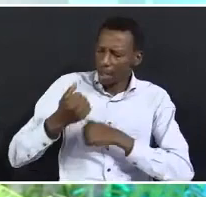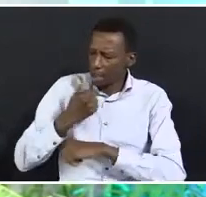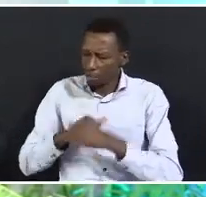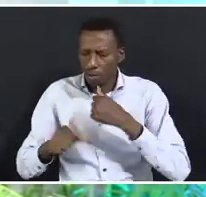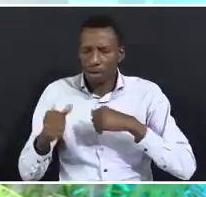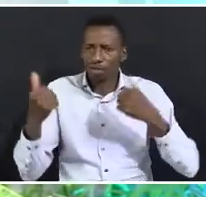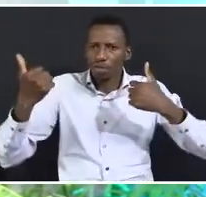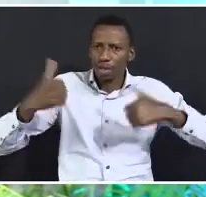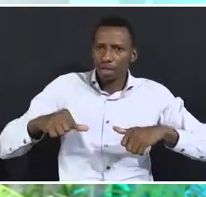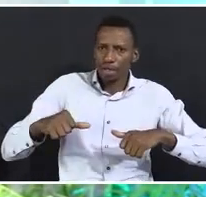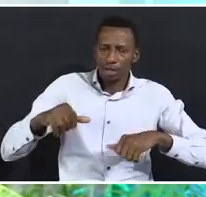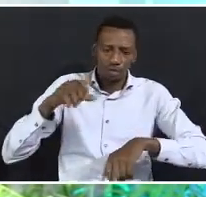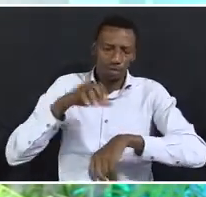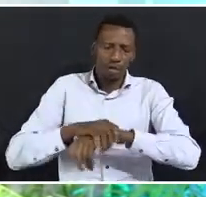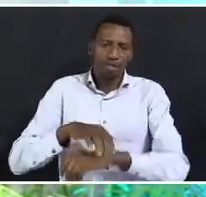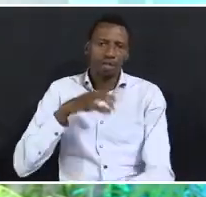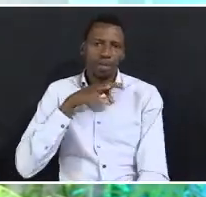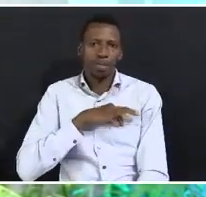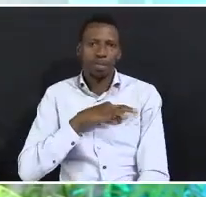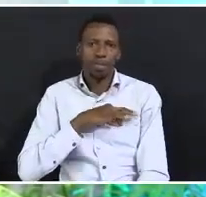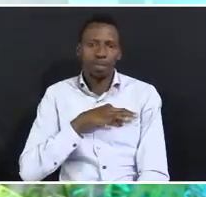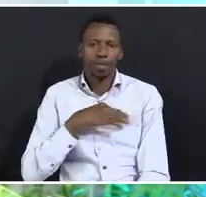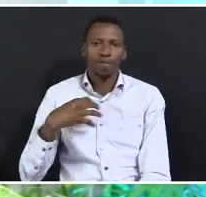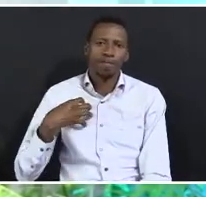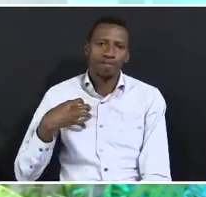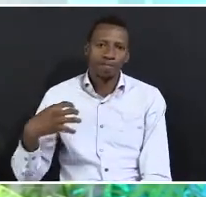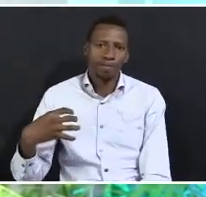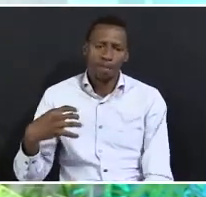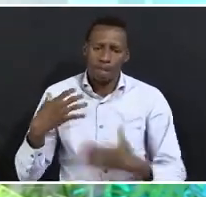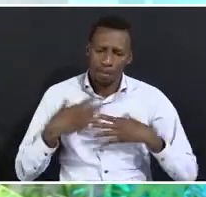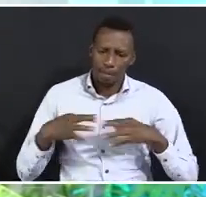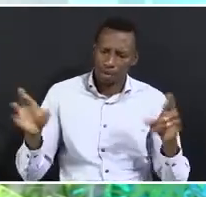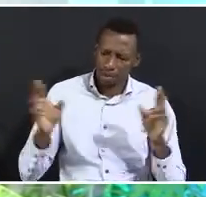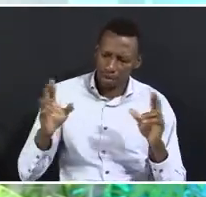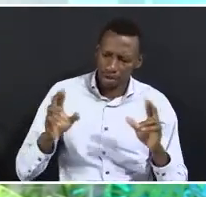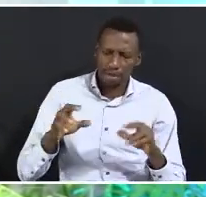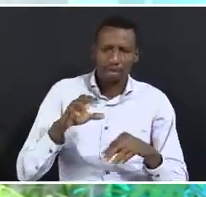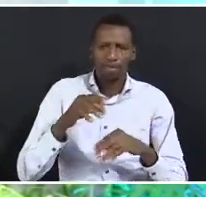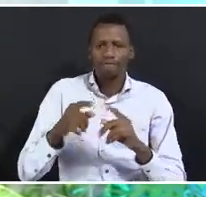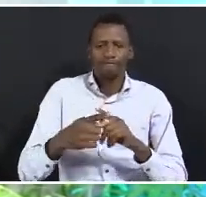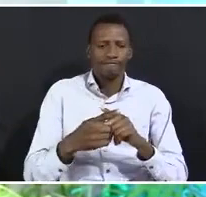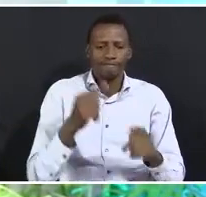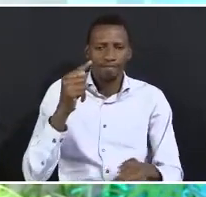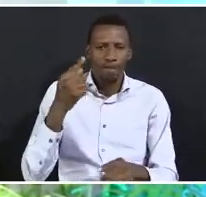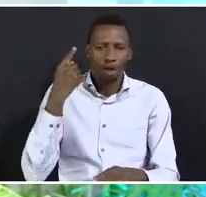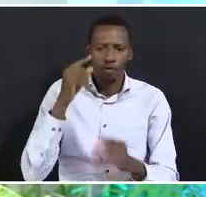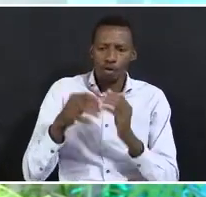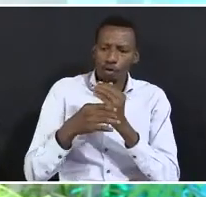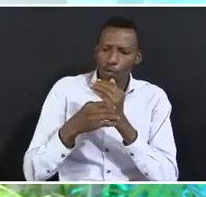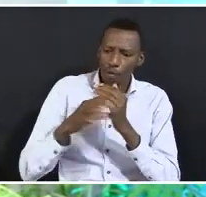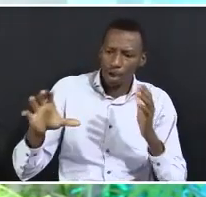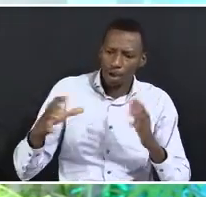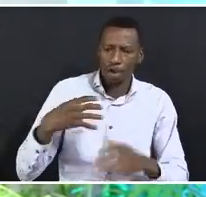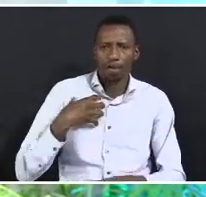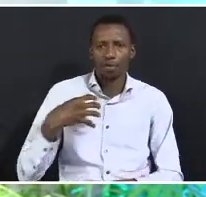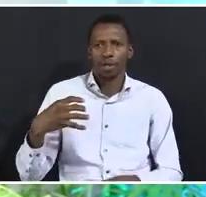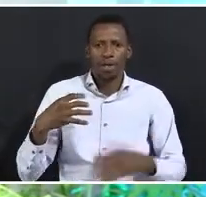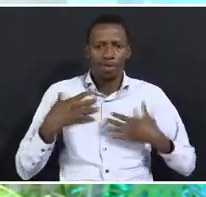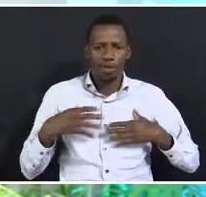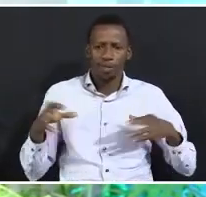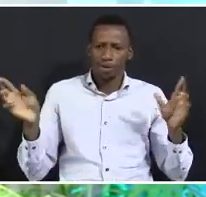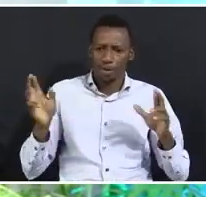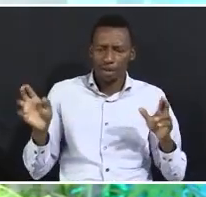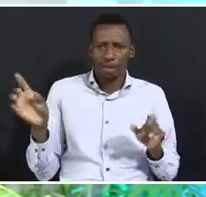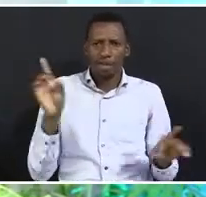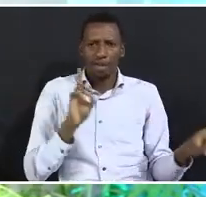make money and to be rich. People are ready to kill for fame and wealth. People are ready to dance naked. Let